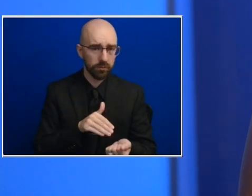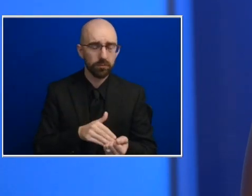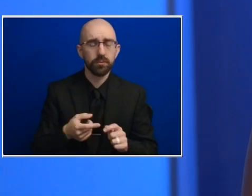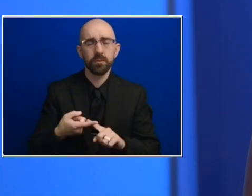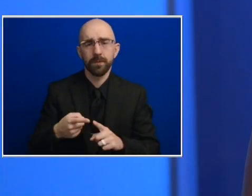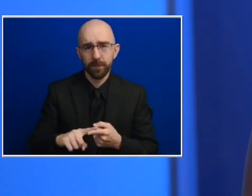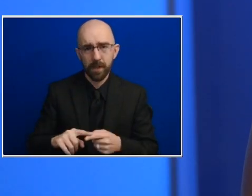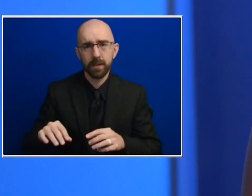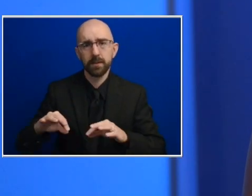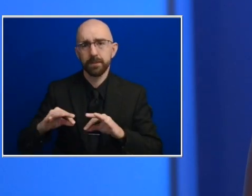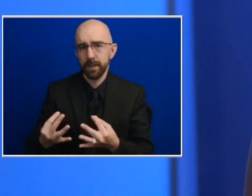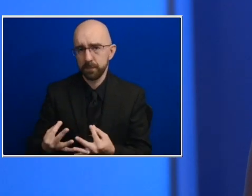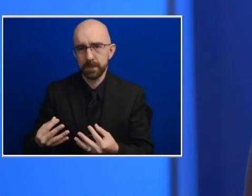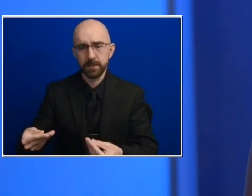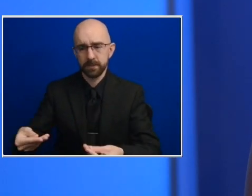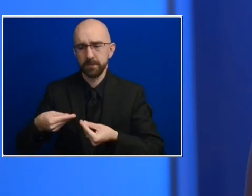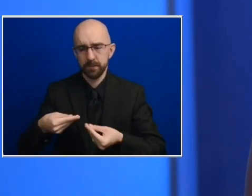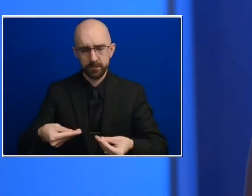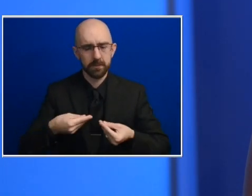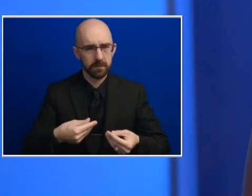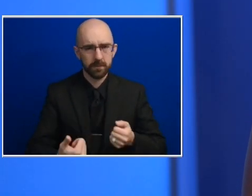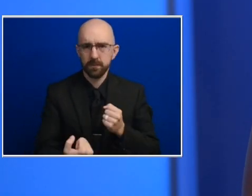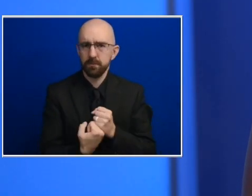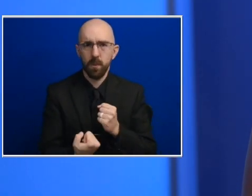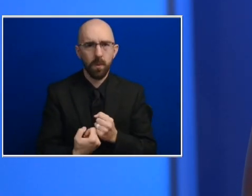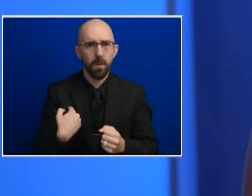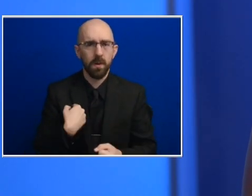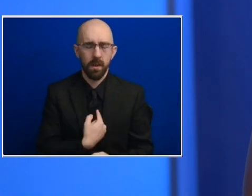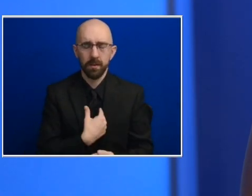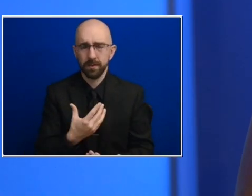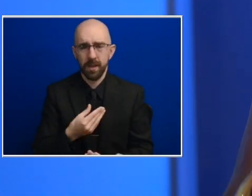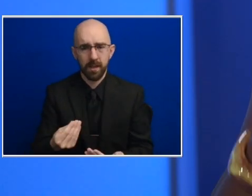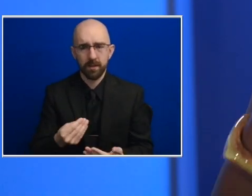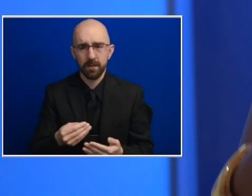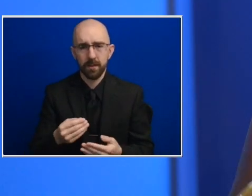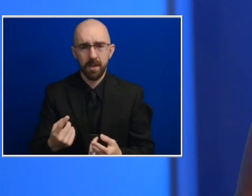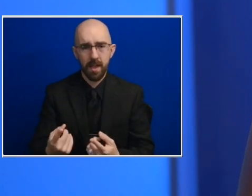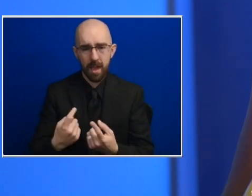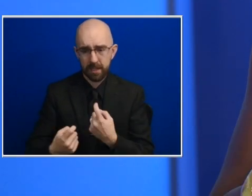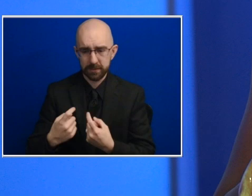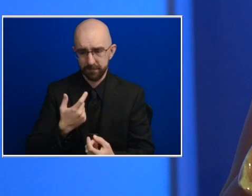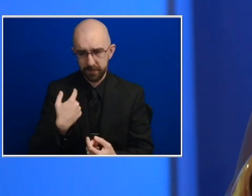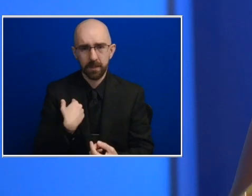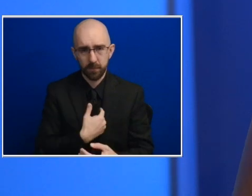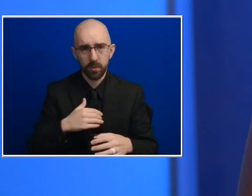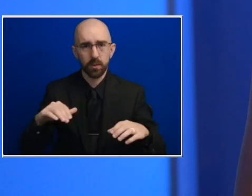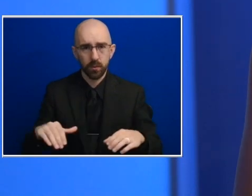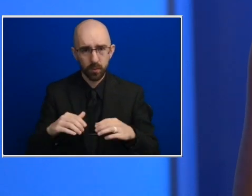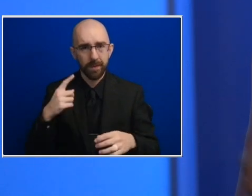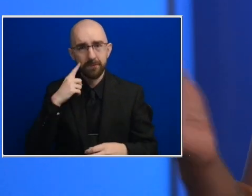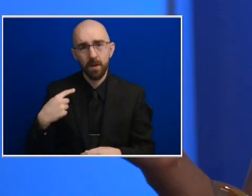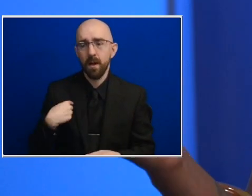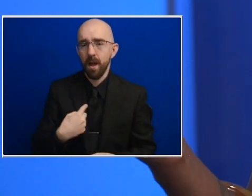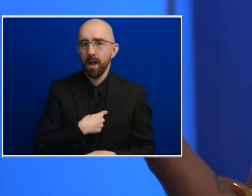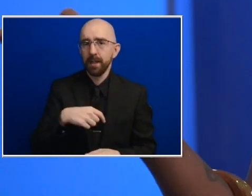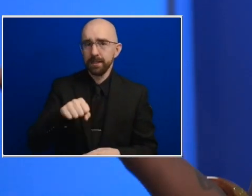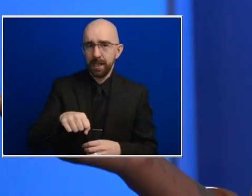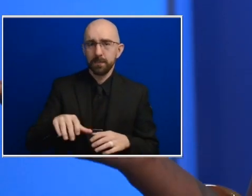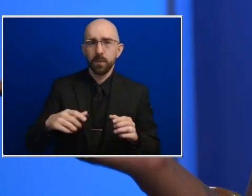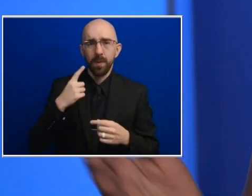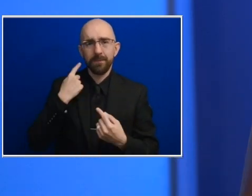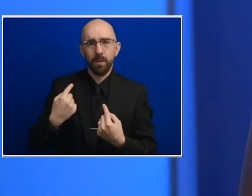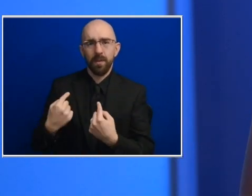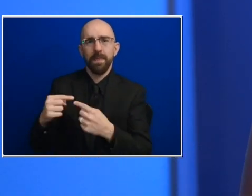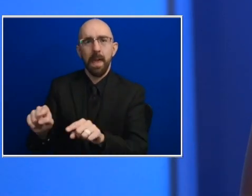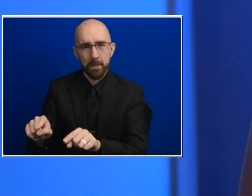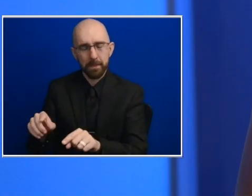family that keep supporting us and asking us, you know, because we're doing this for us, we're doing this for them, and we're doing this for our loved